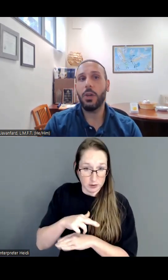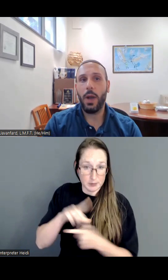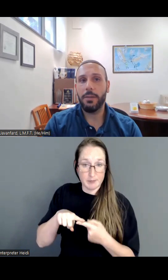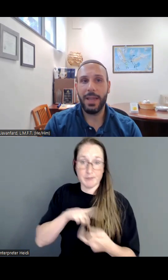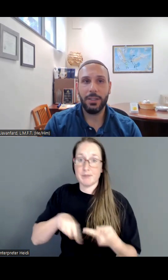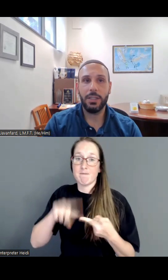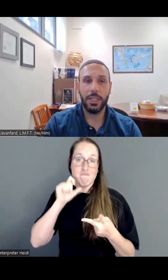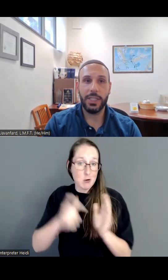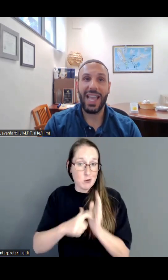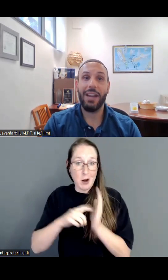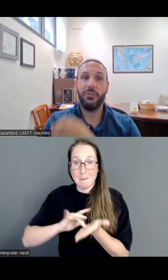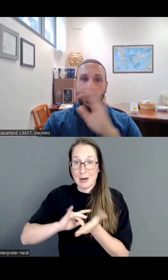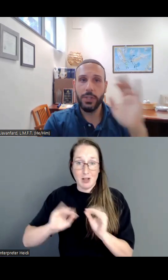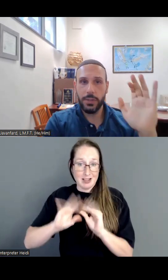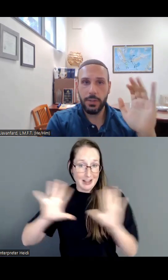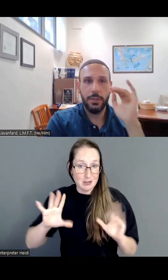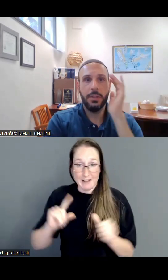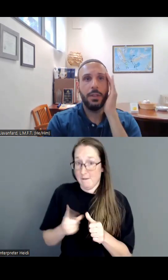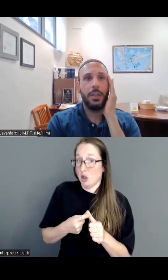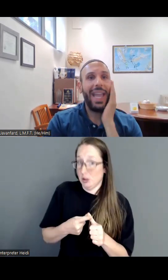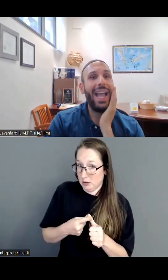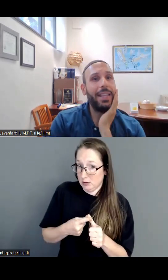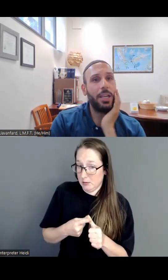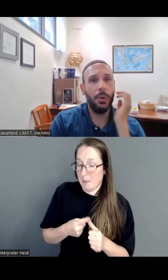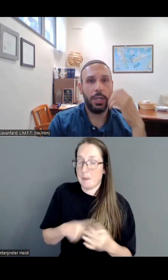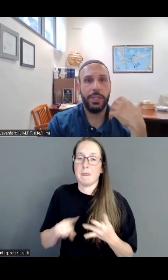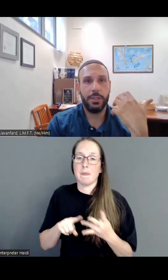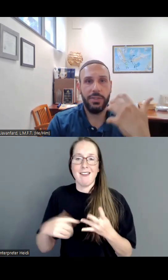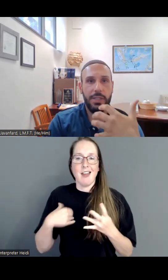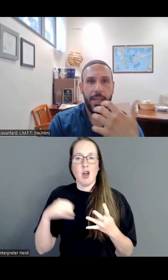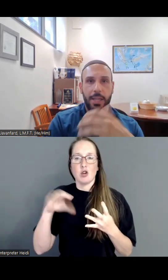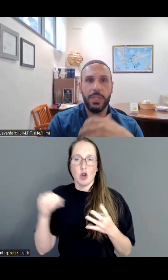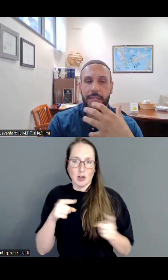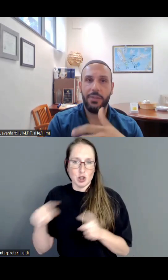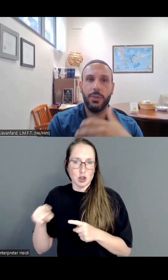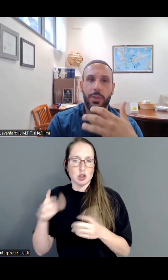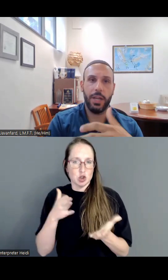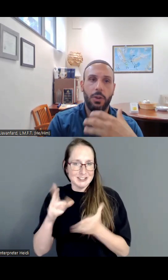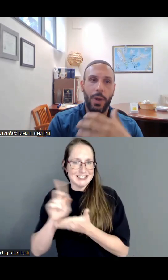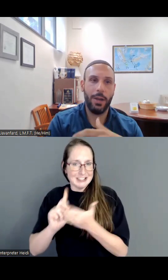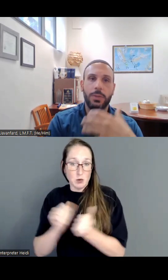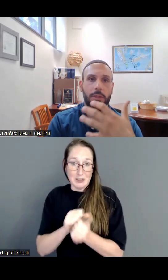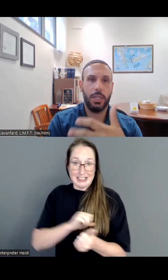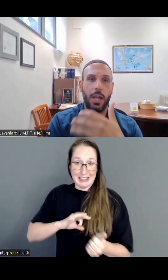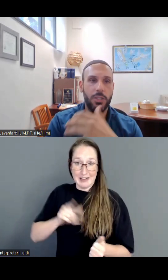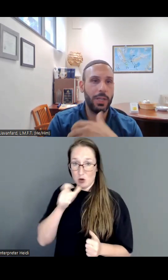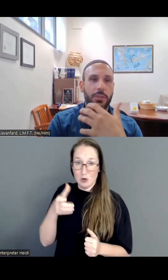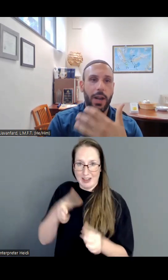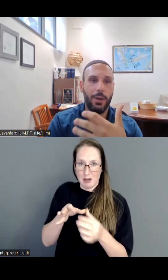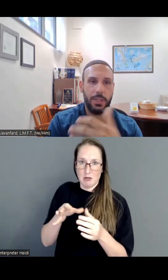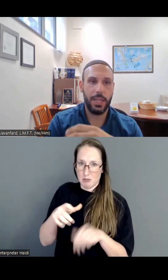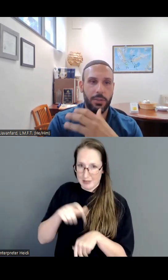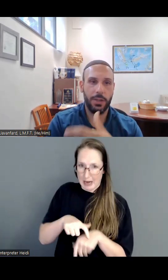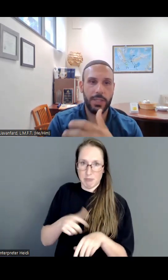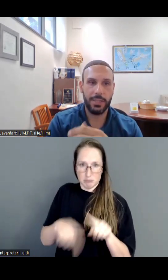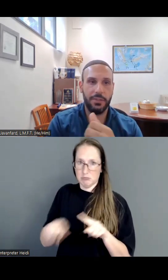not require medical clearance at first, had a co-occurring service design with staff who were there around the clock, 24